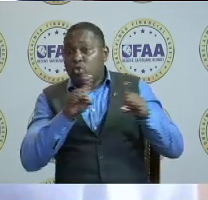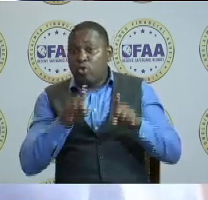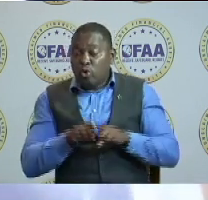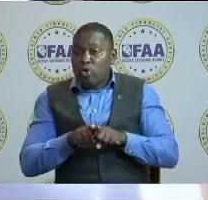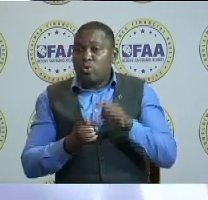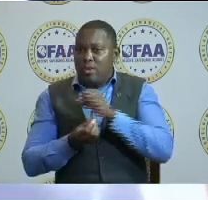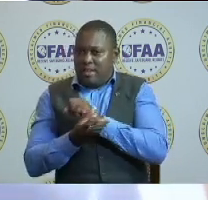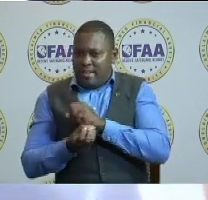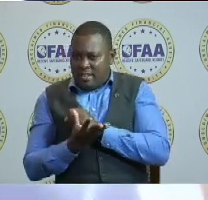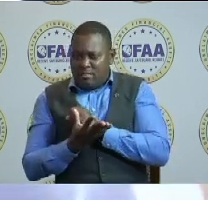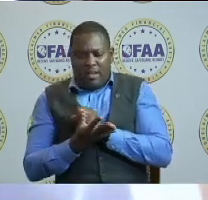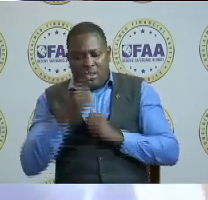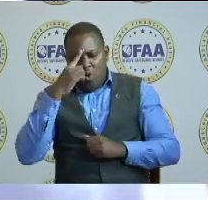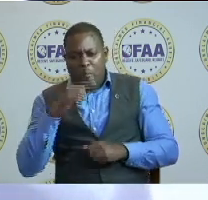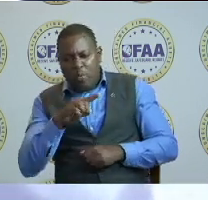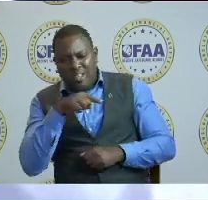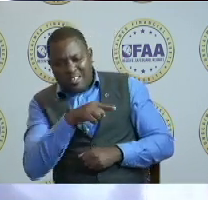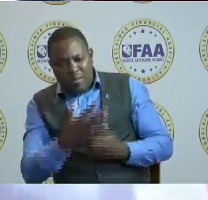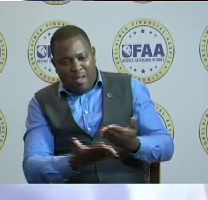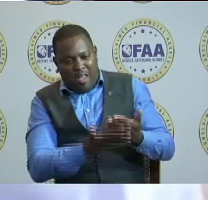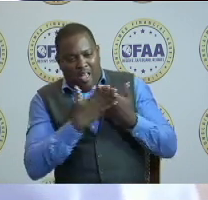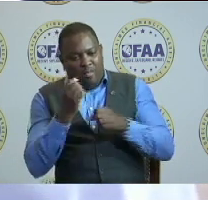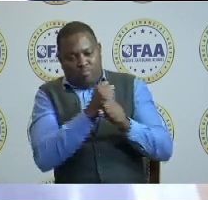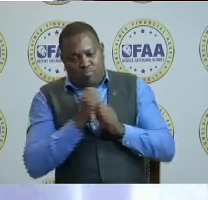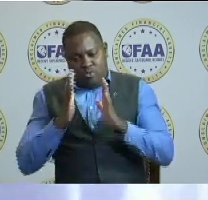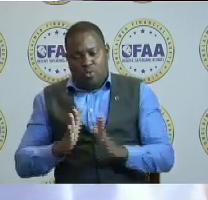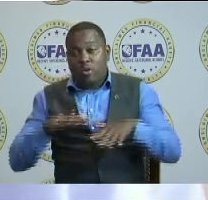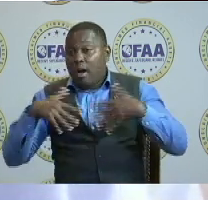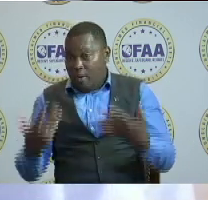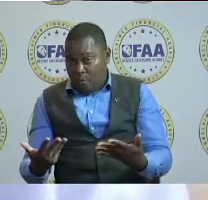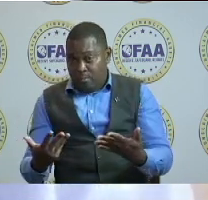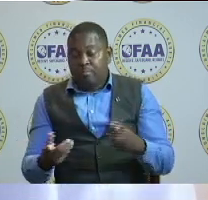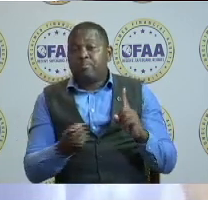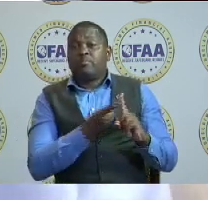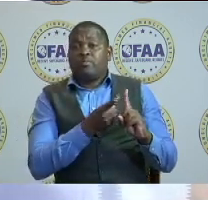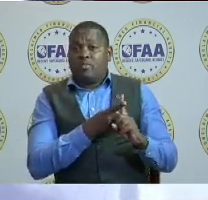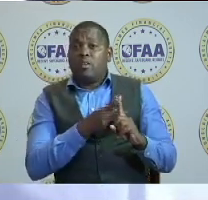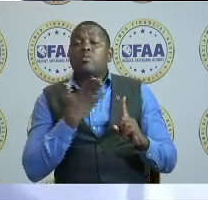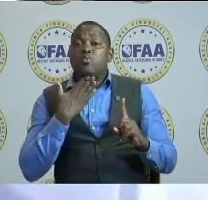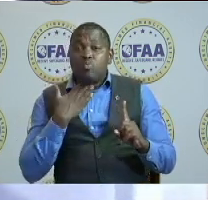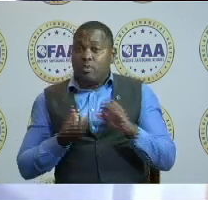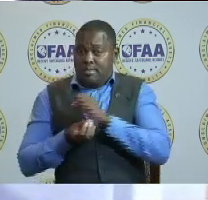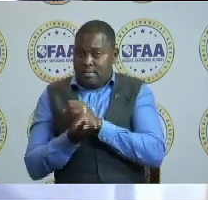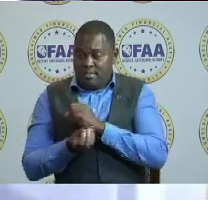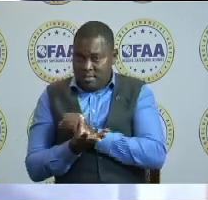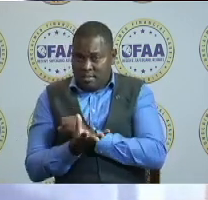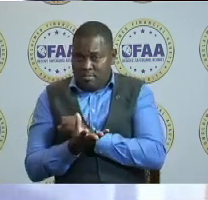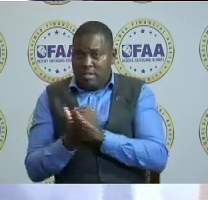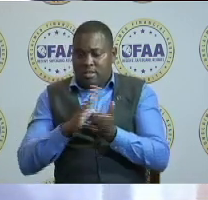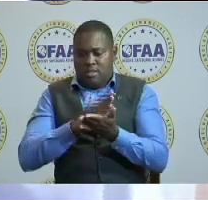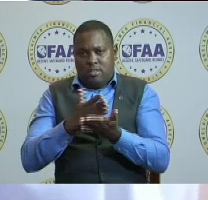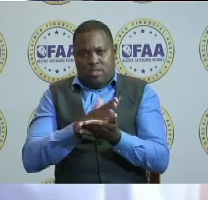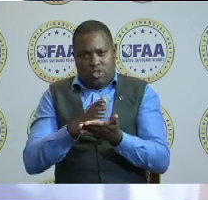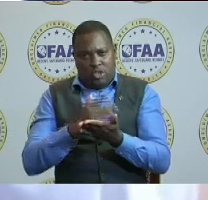implications of that policy to stakeholders. So the first thing that I want to mention and share some